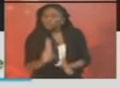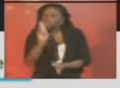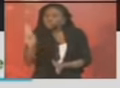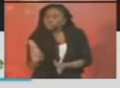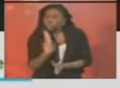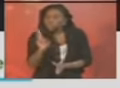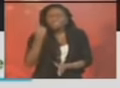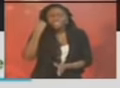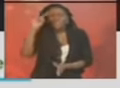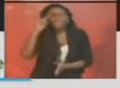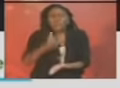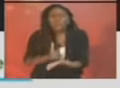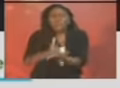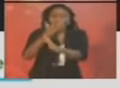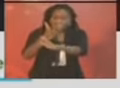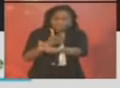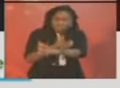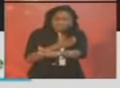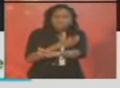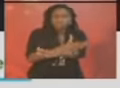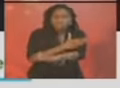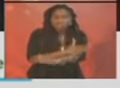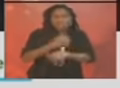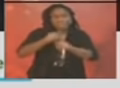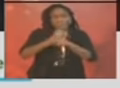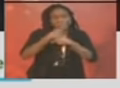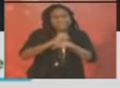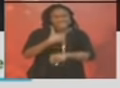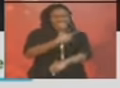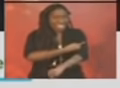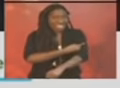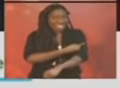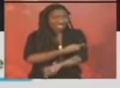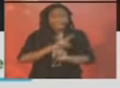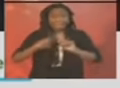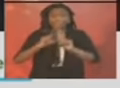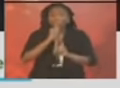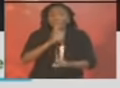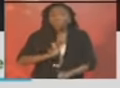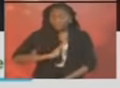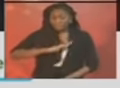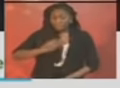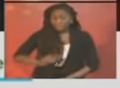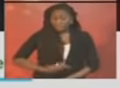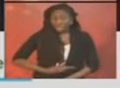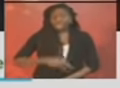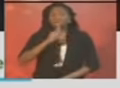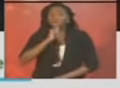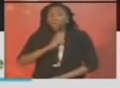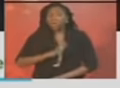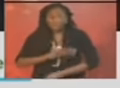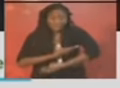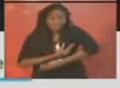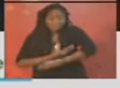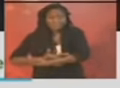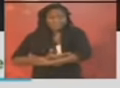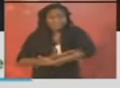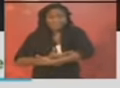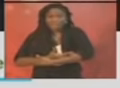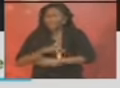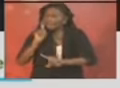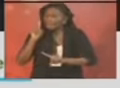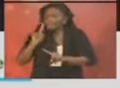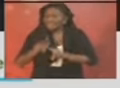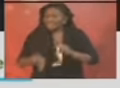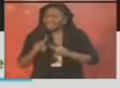rollout of many other vaccines, pregnant women and breastfeeding women were not included in the clinical